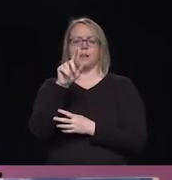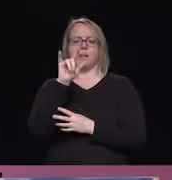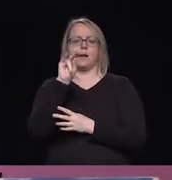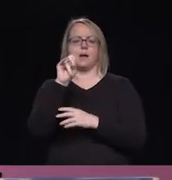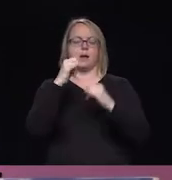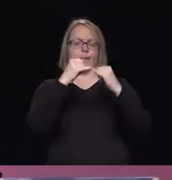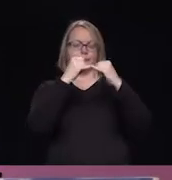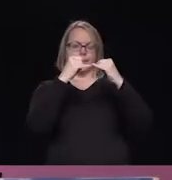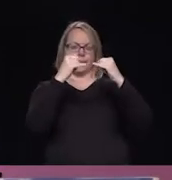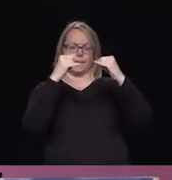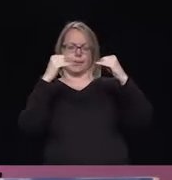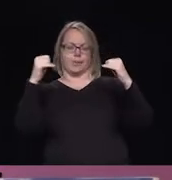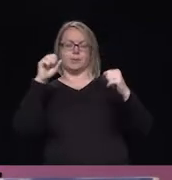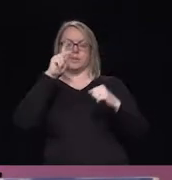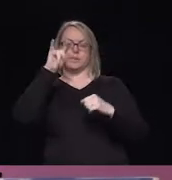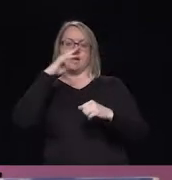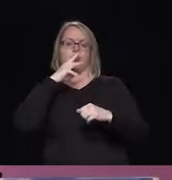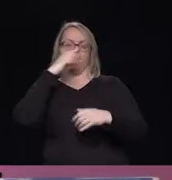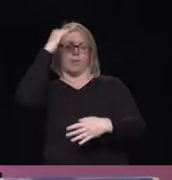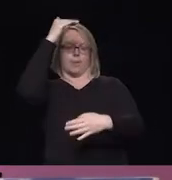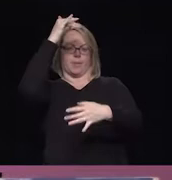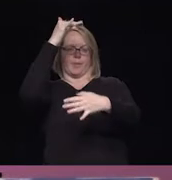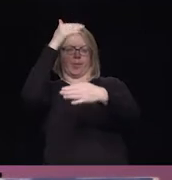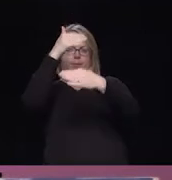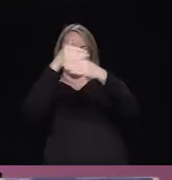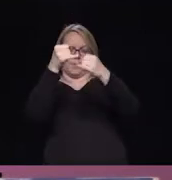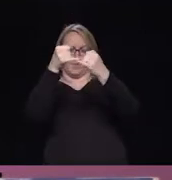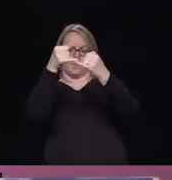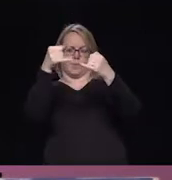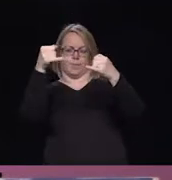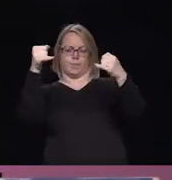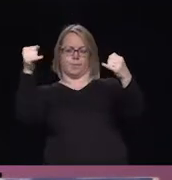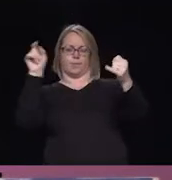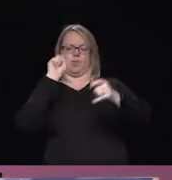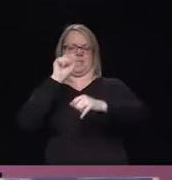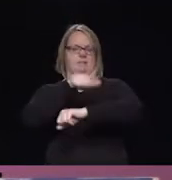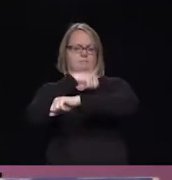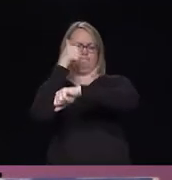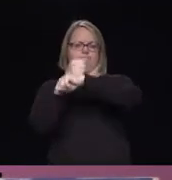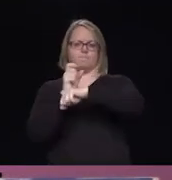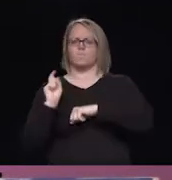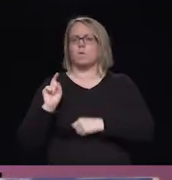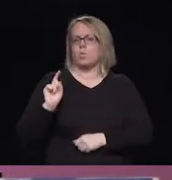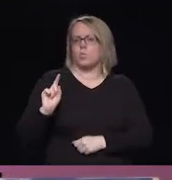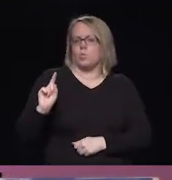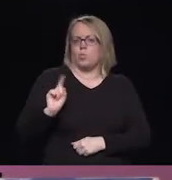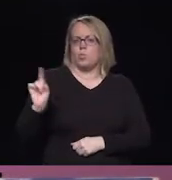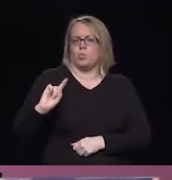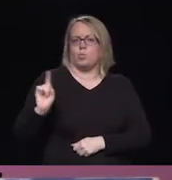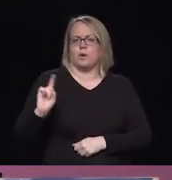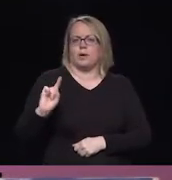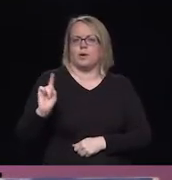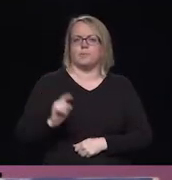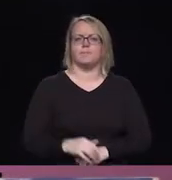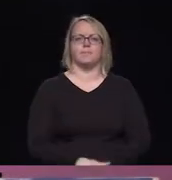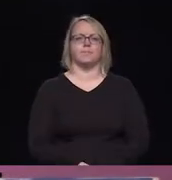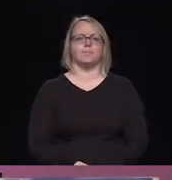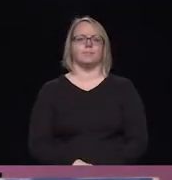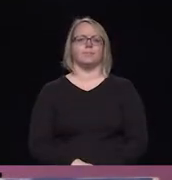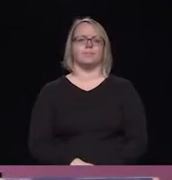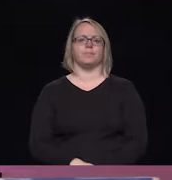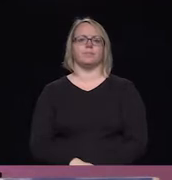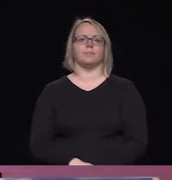Now, let me show you here. We've got that curved brush, which I call the sister.